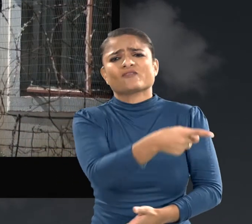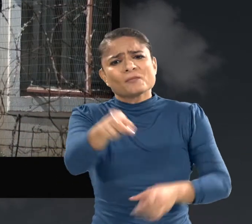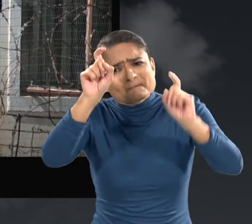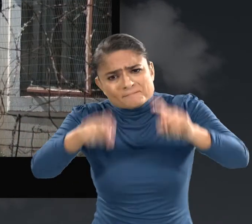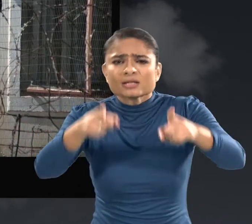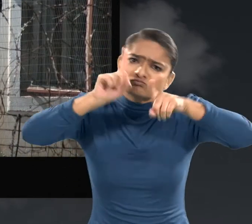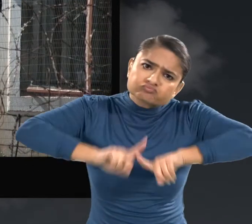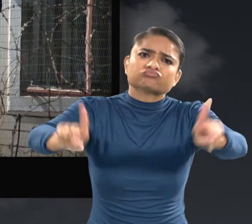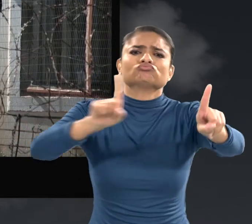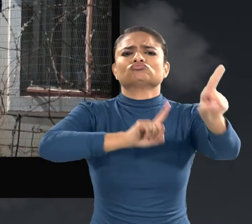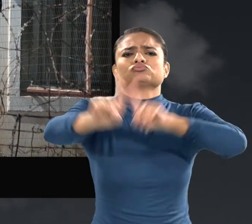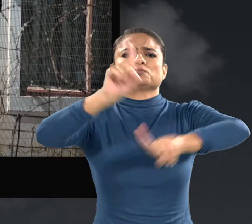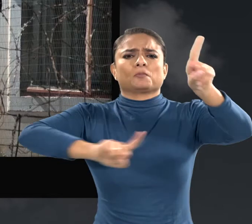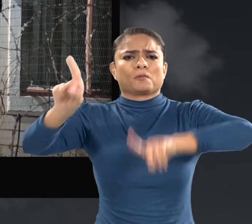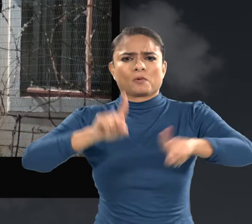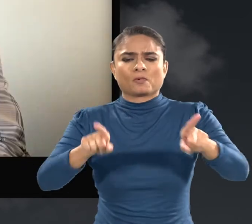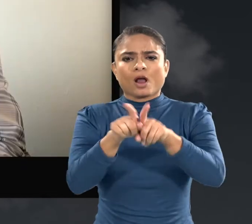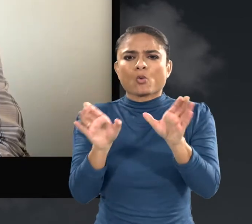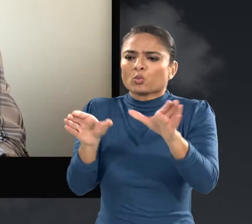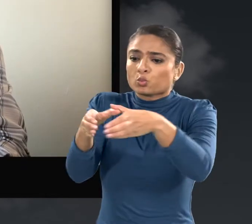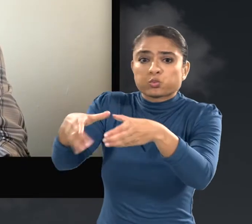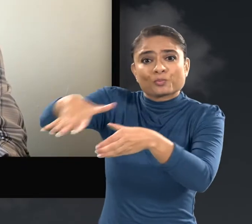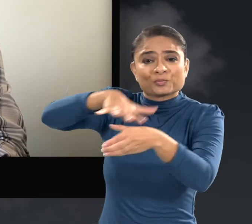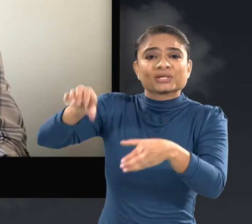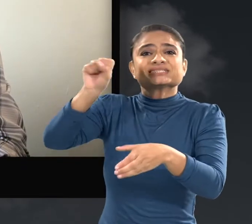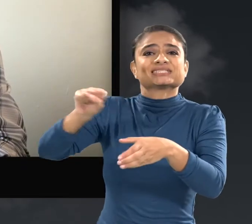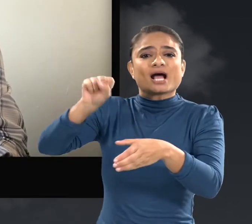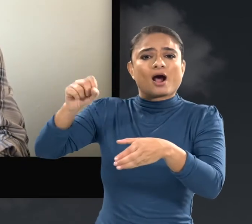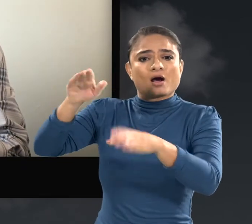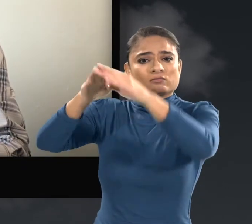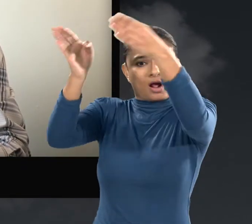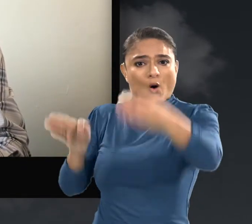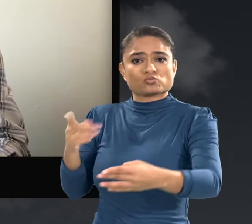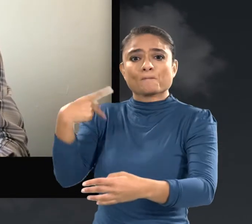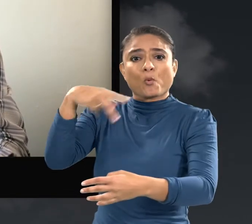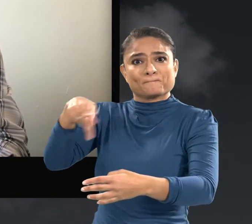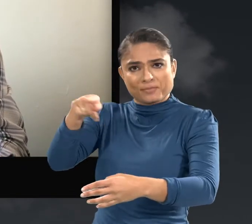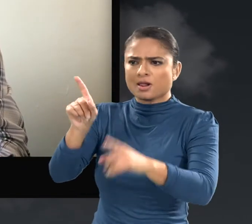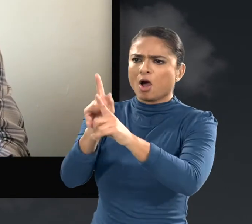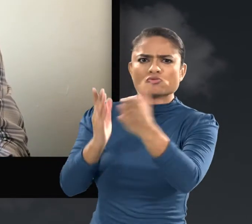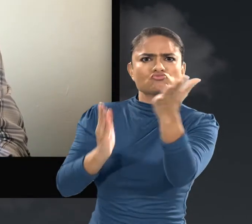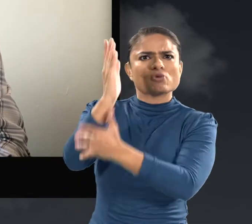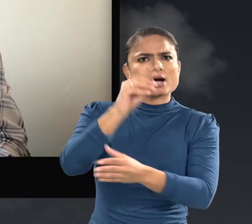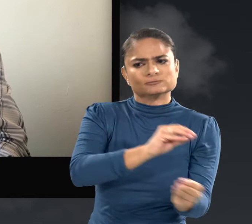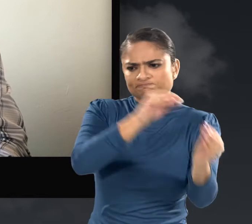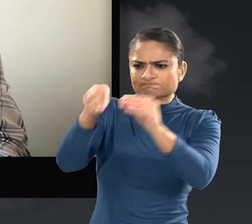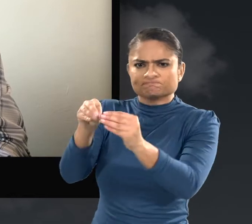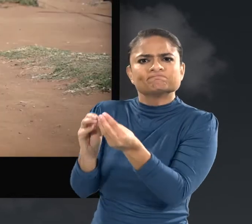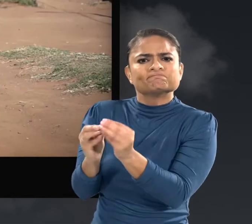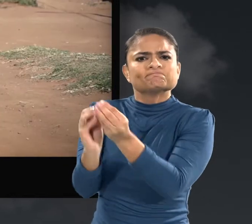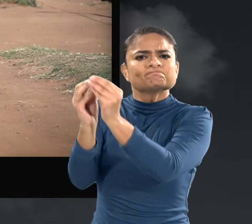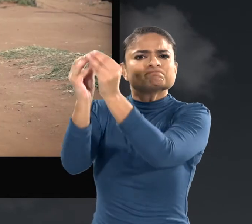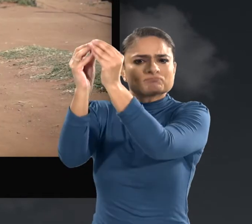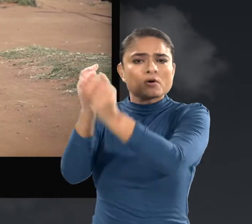with disability have got rights. And it is a group like Stigma where these rights are shared.